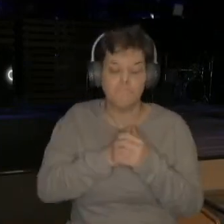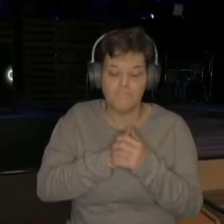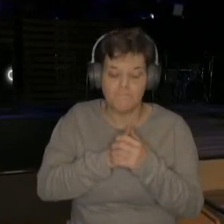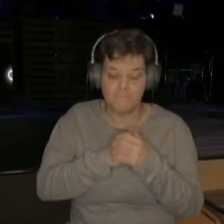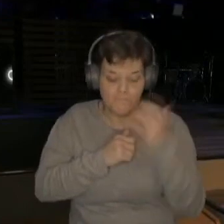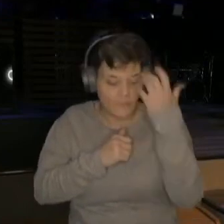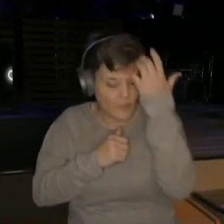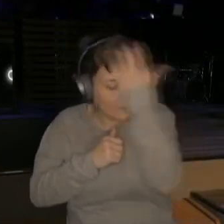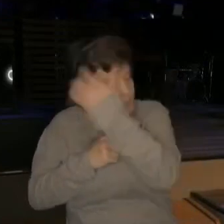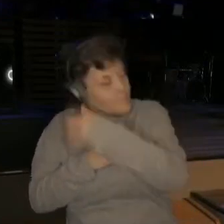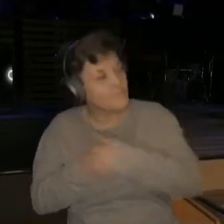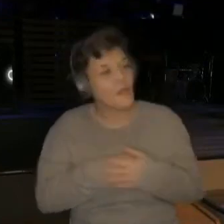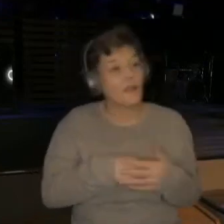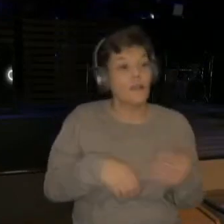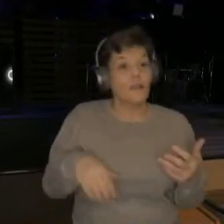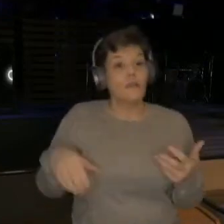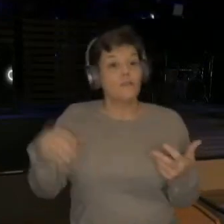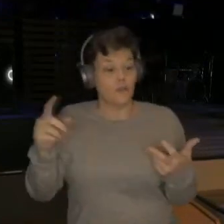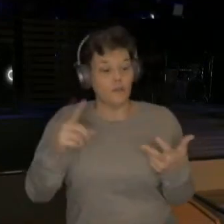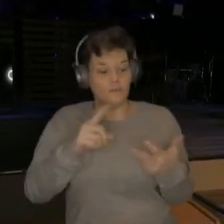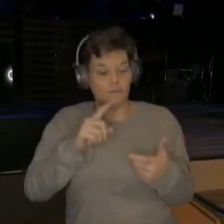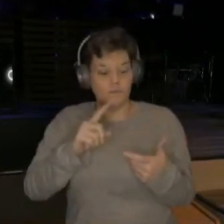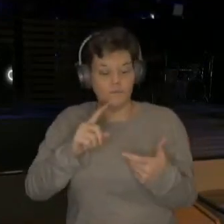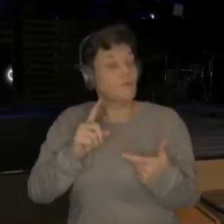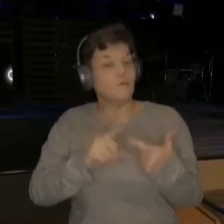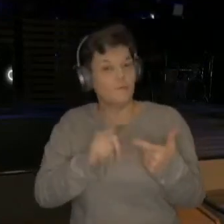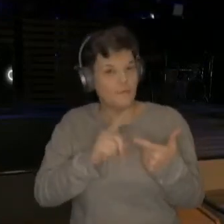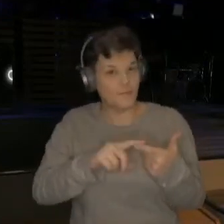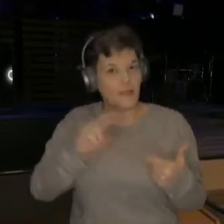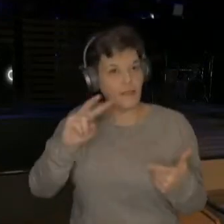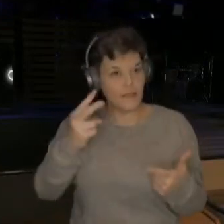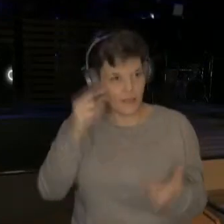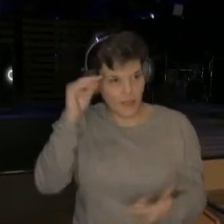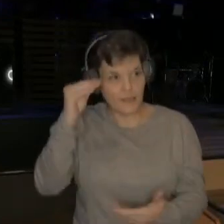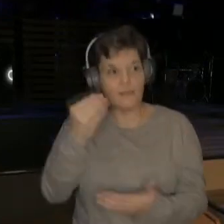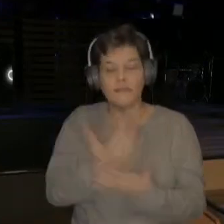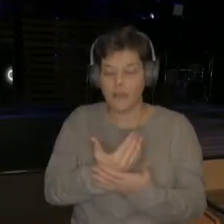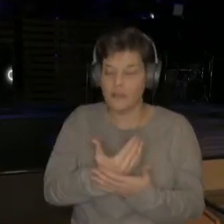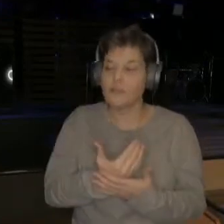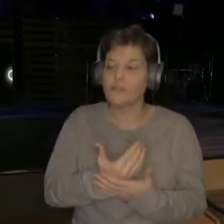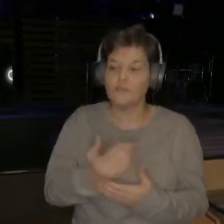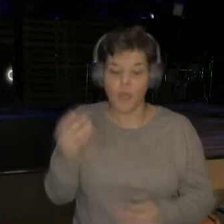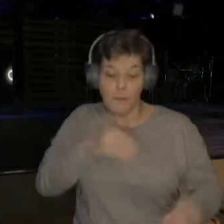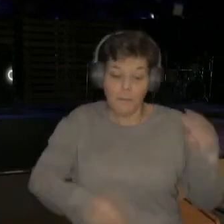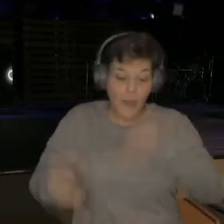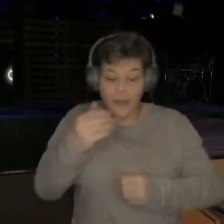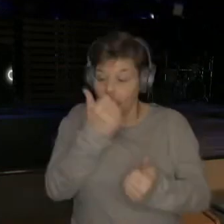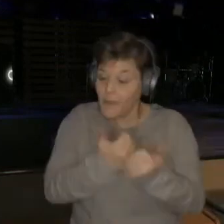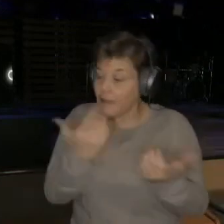up all his belongings and traveled off to see the world.